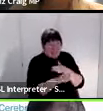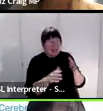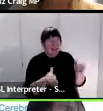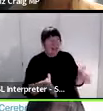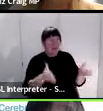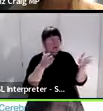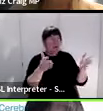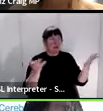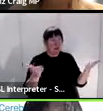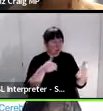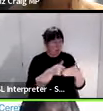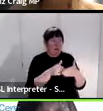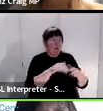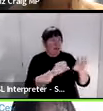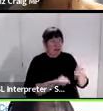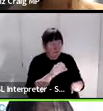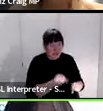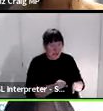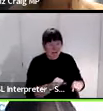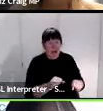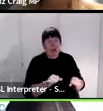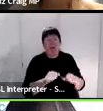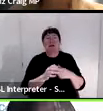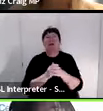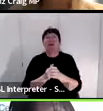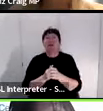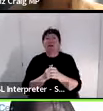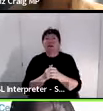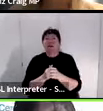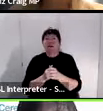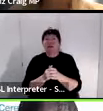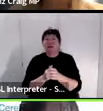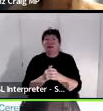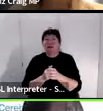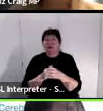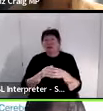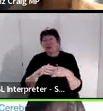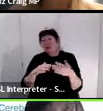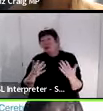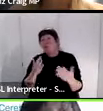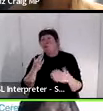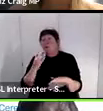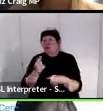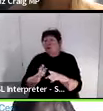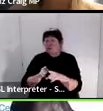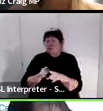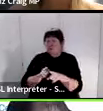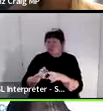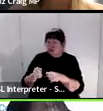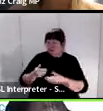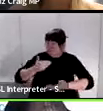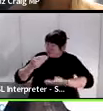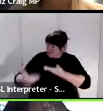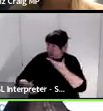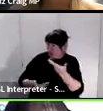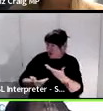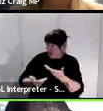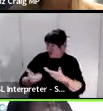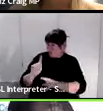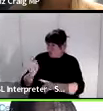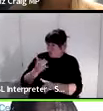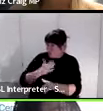encounter access barriers when we're trying to convey our opinion and our support. And we don't encounter access